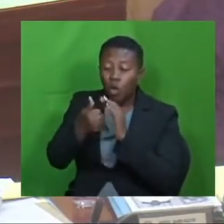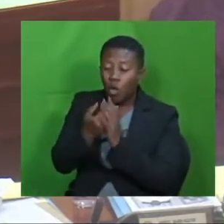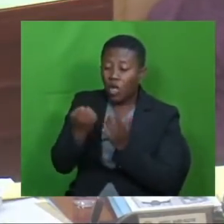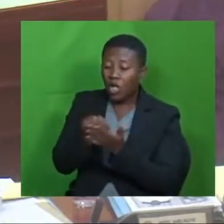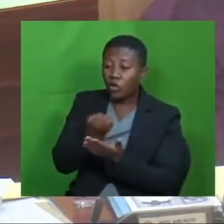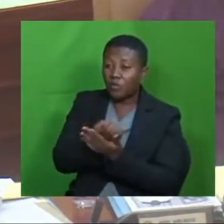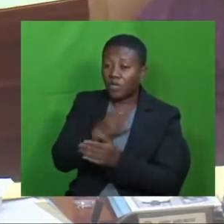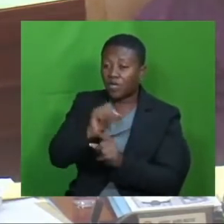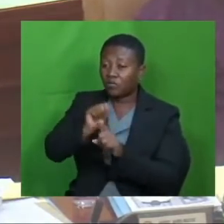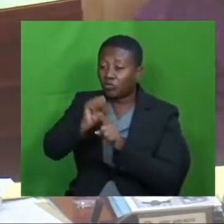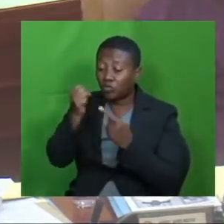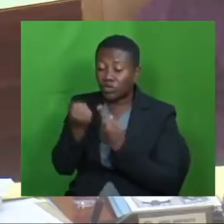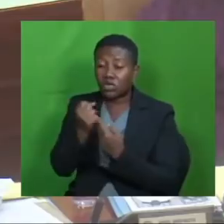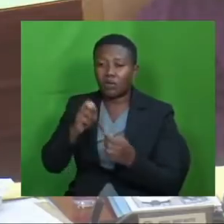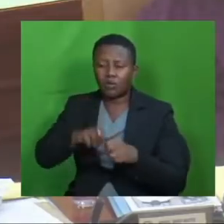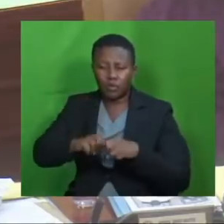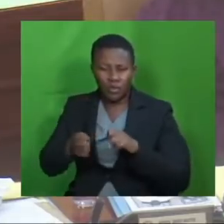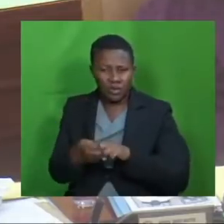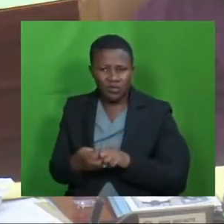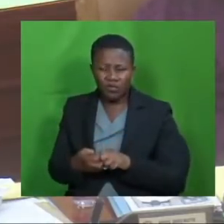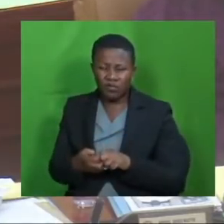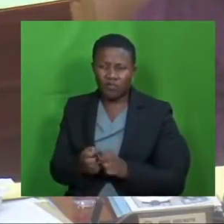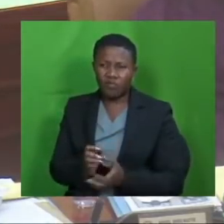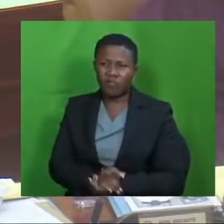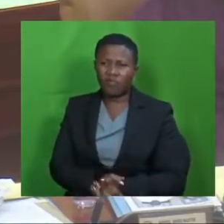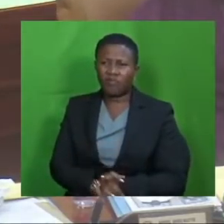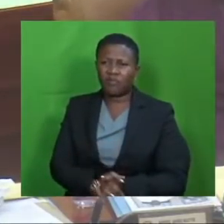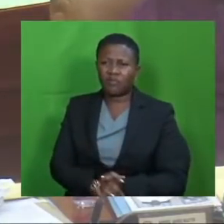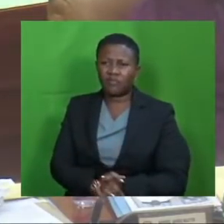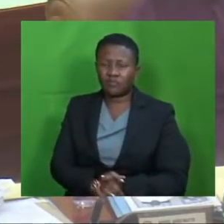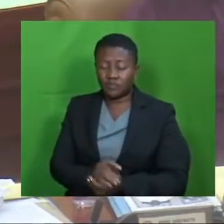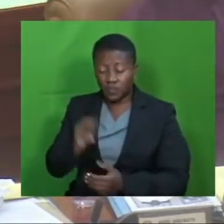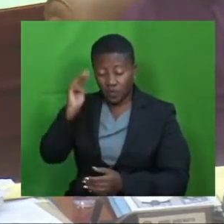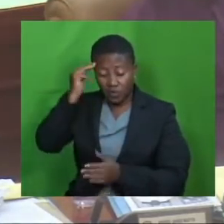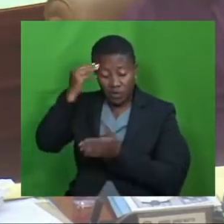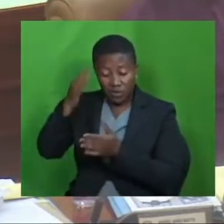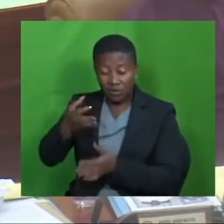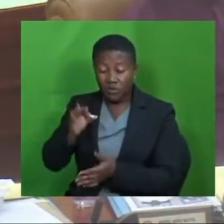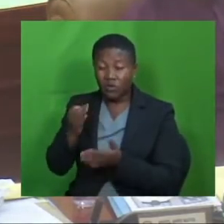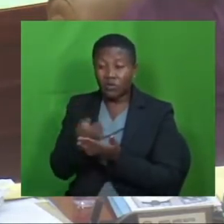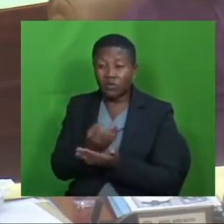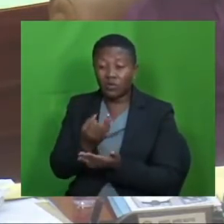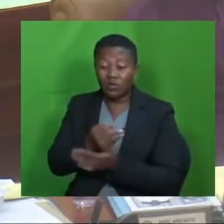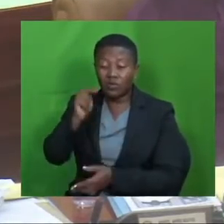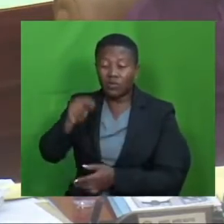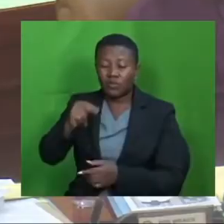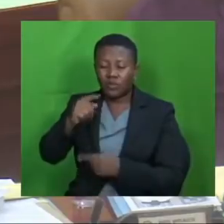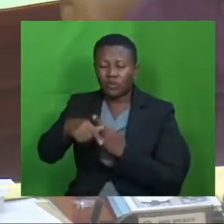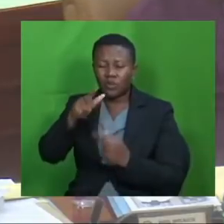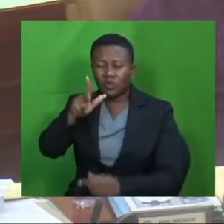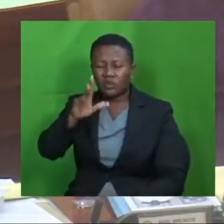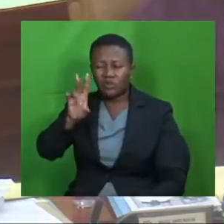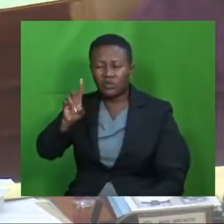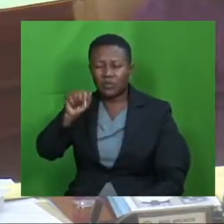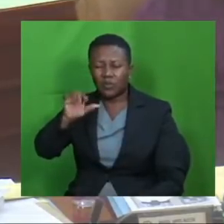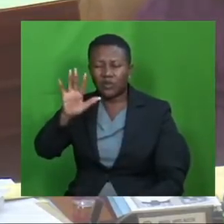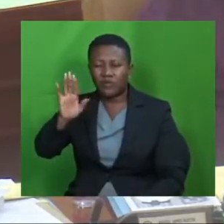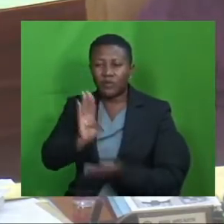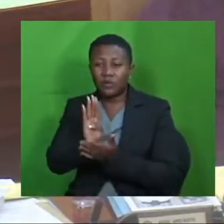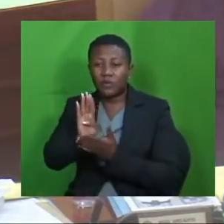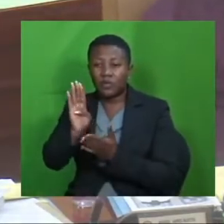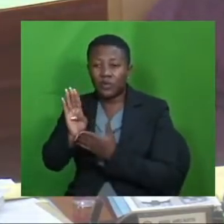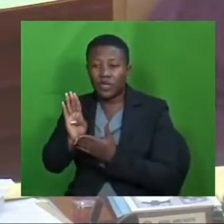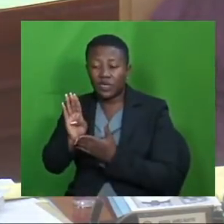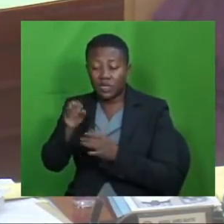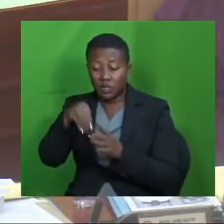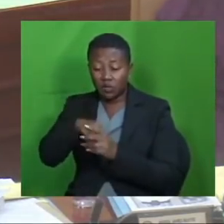of this country. Debt service alone, Mr. Speaker, the Minister of Finance will require 37.5 billion into